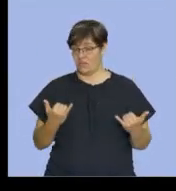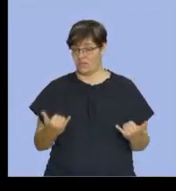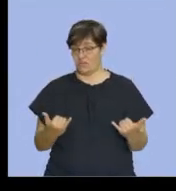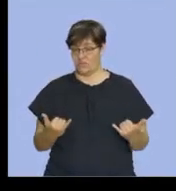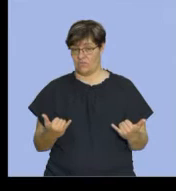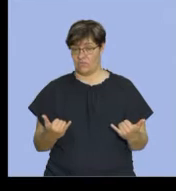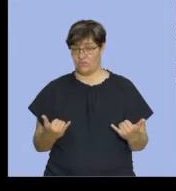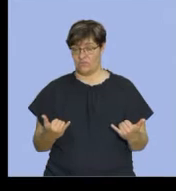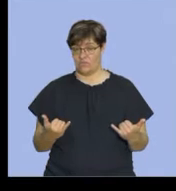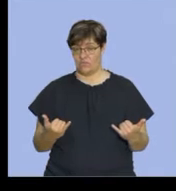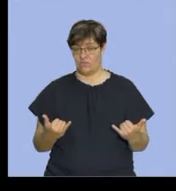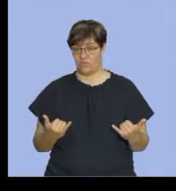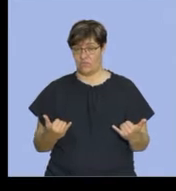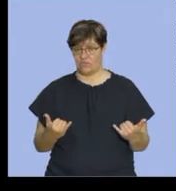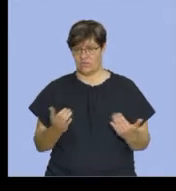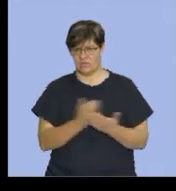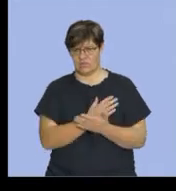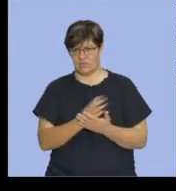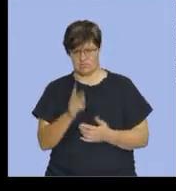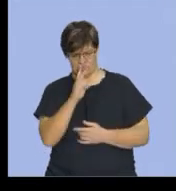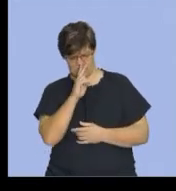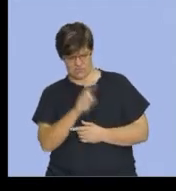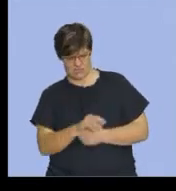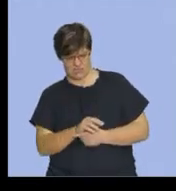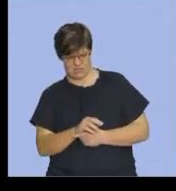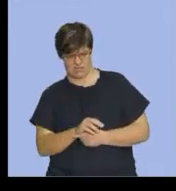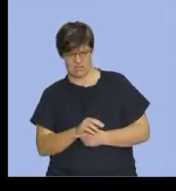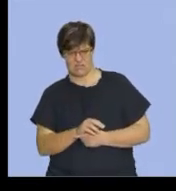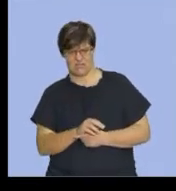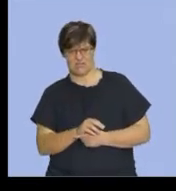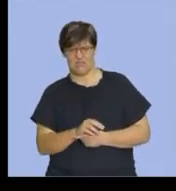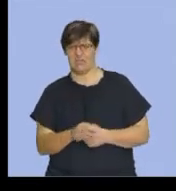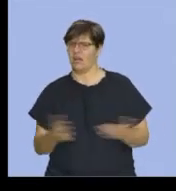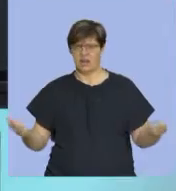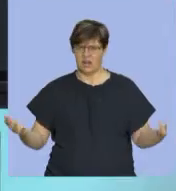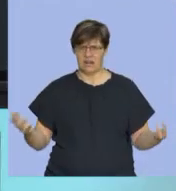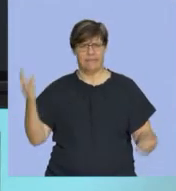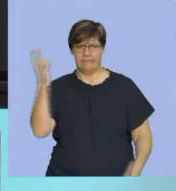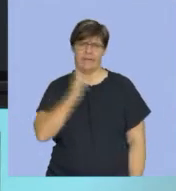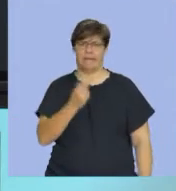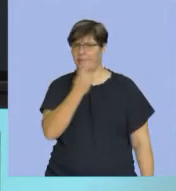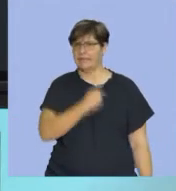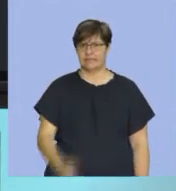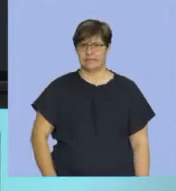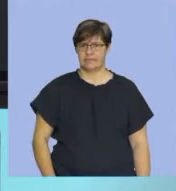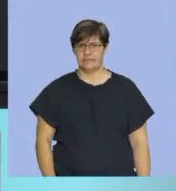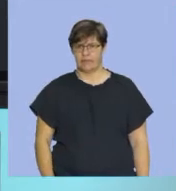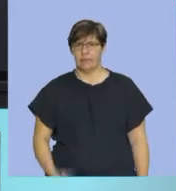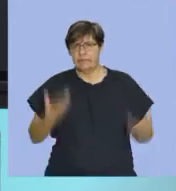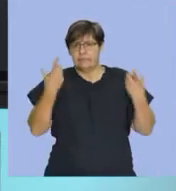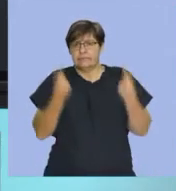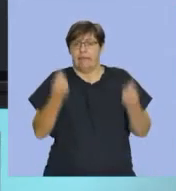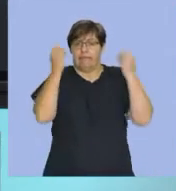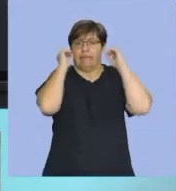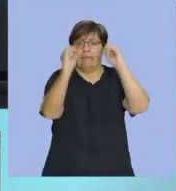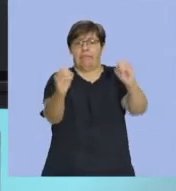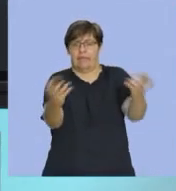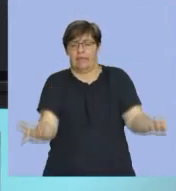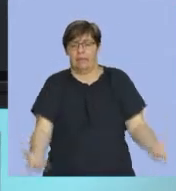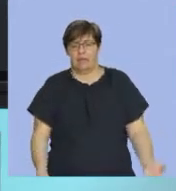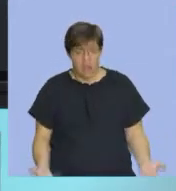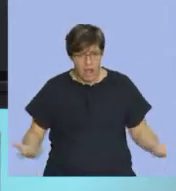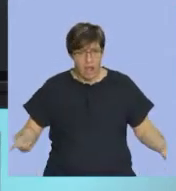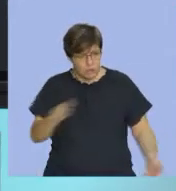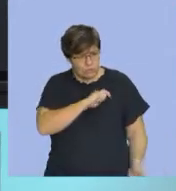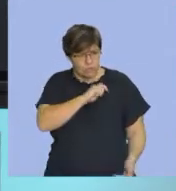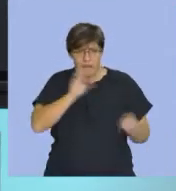right now, some of you are looking at this and going, that's nice. You haven't gone anywhere.